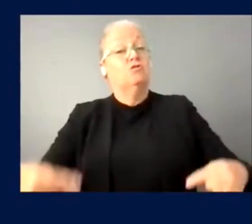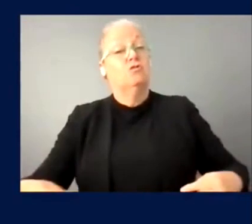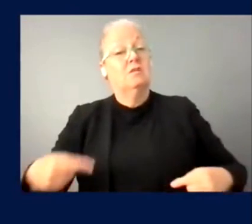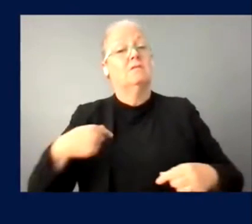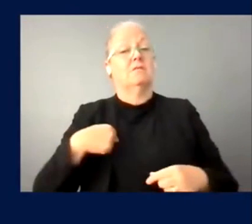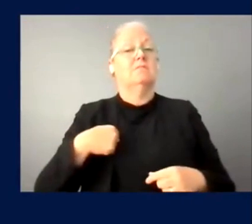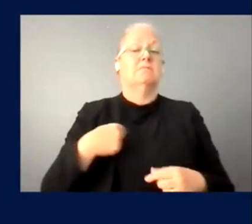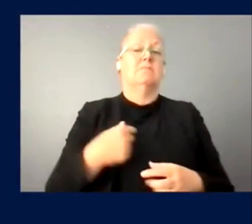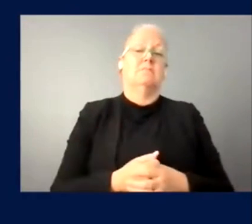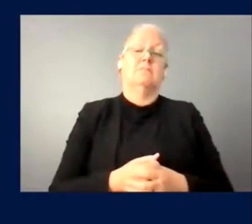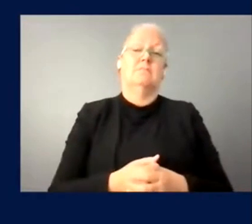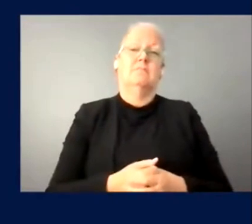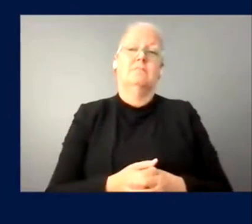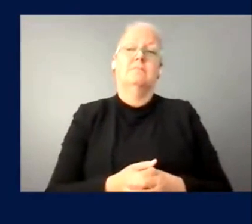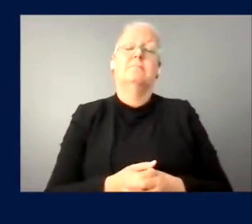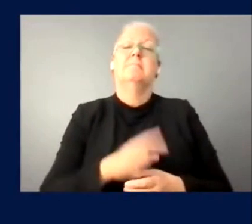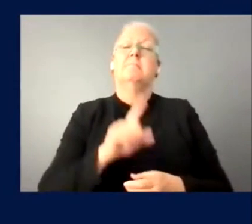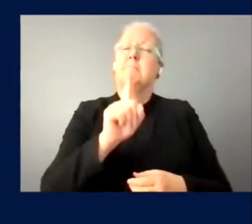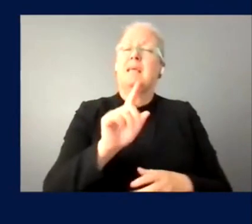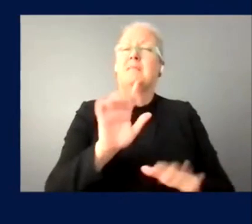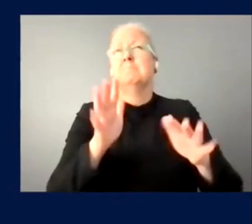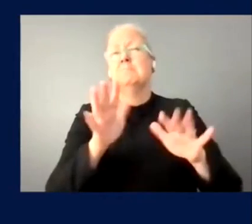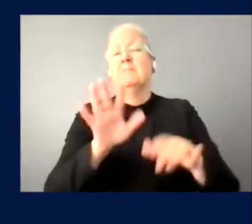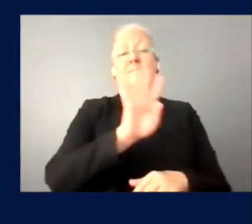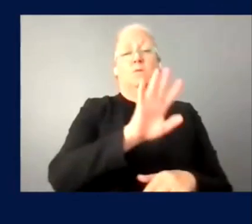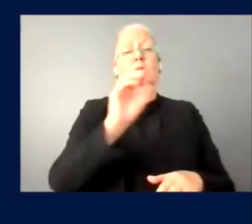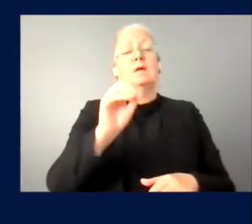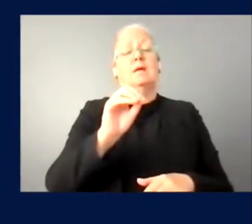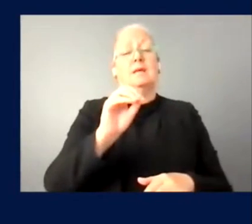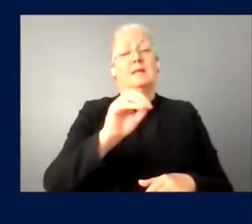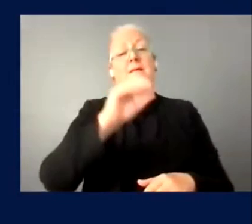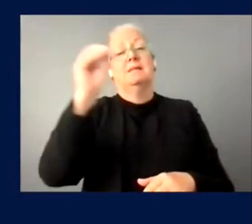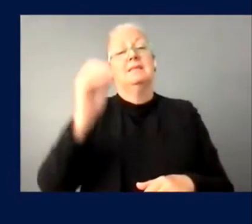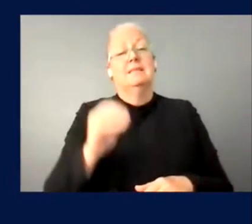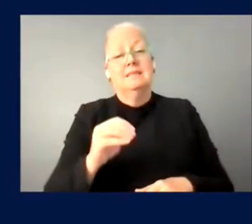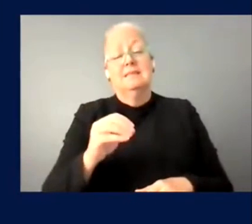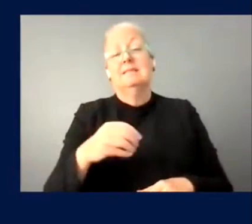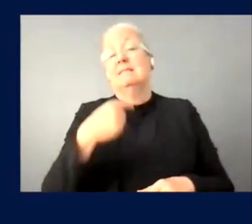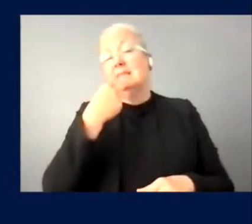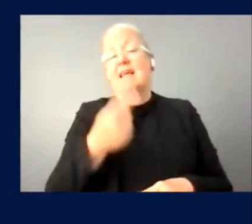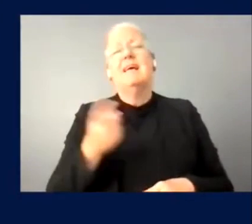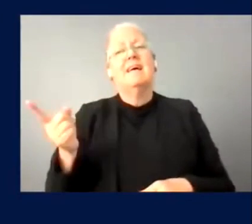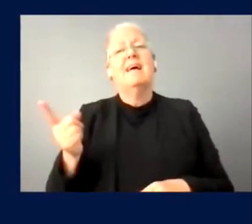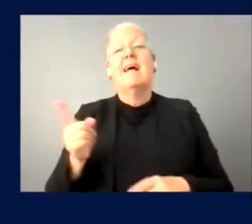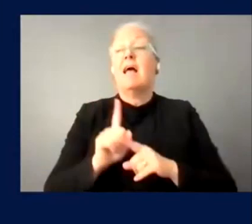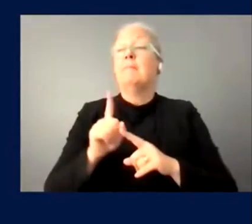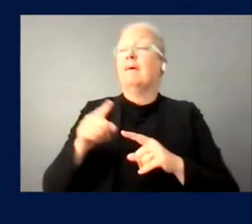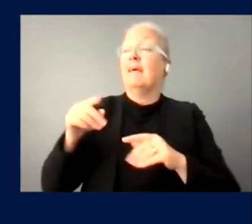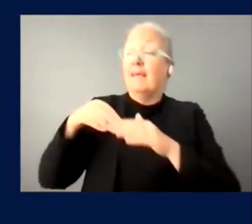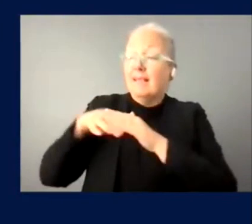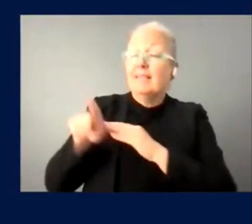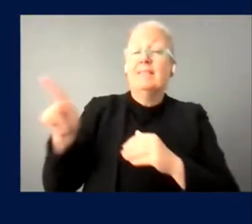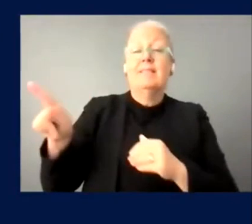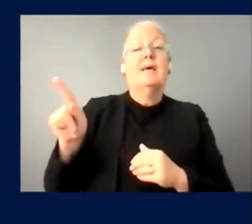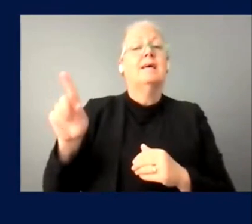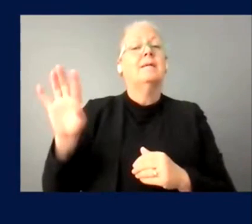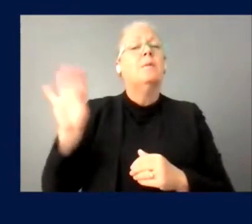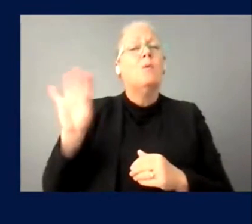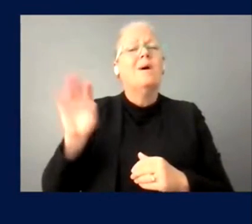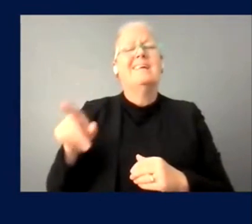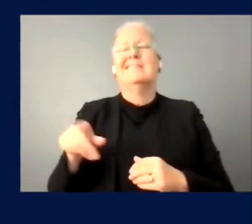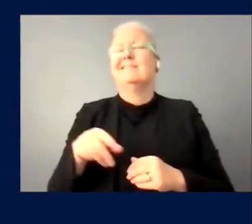Unfortunately, though, about 40% of participants had experienced barriers when using them, and that included things like the facilities being